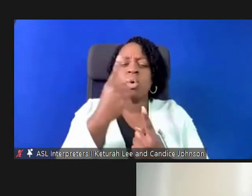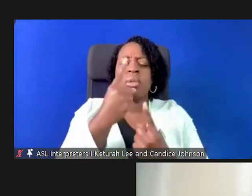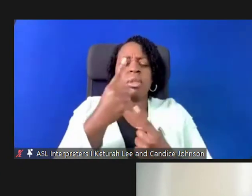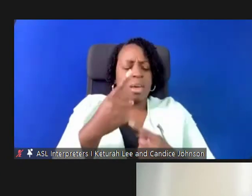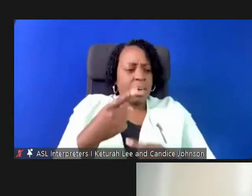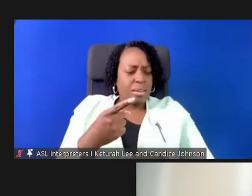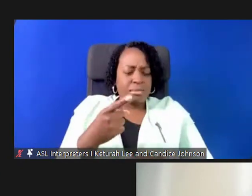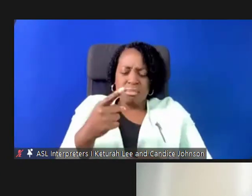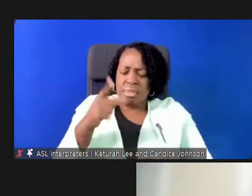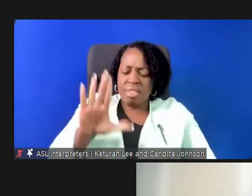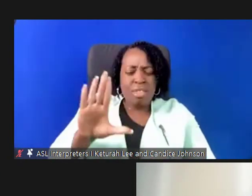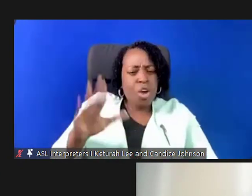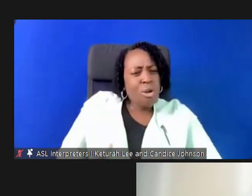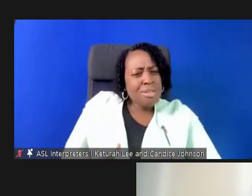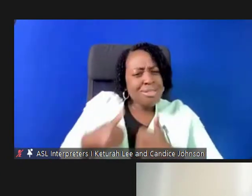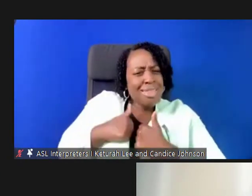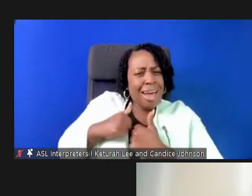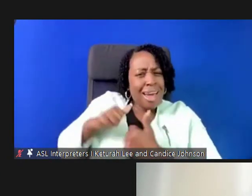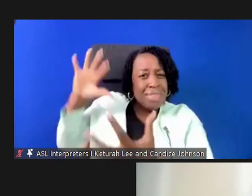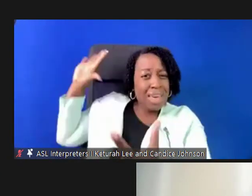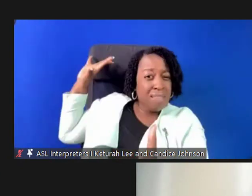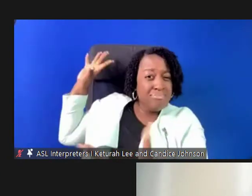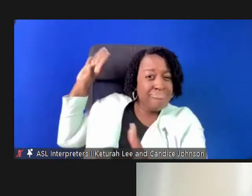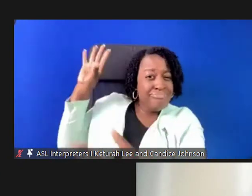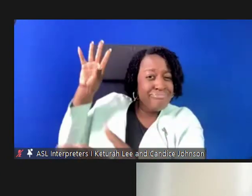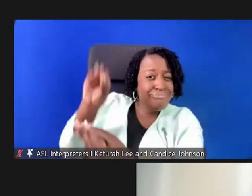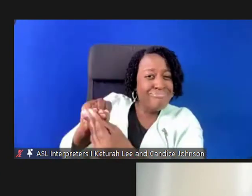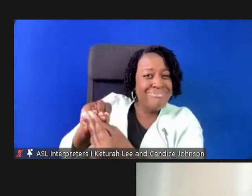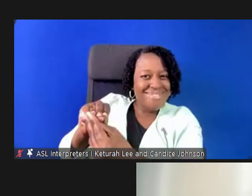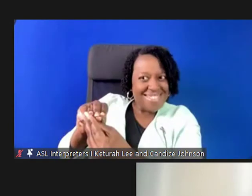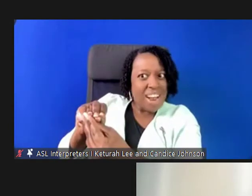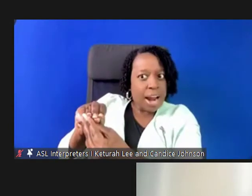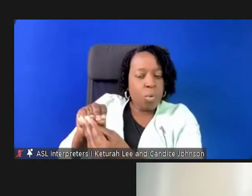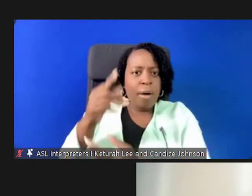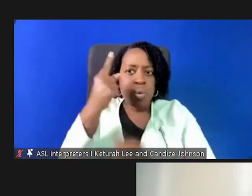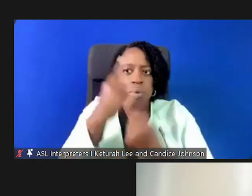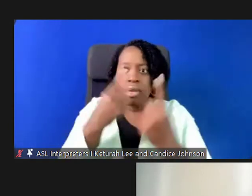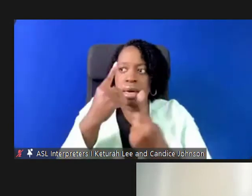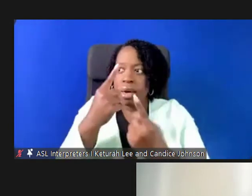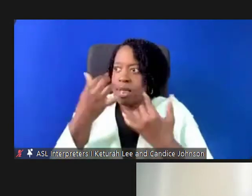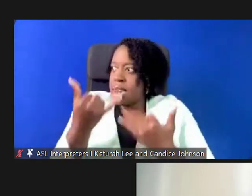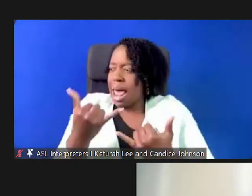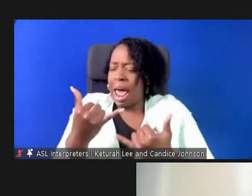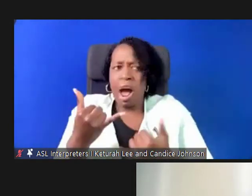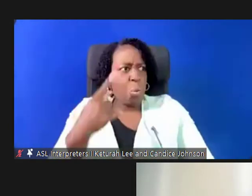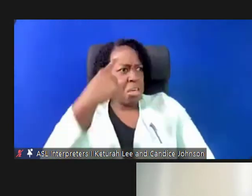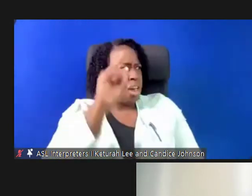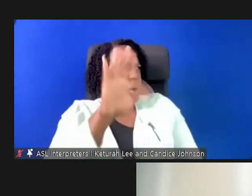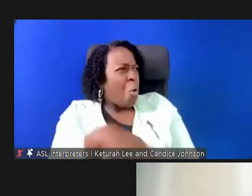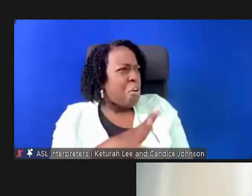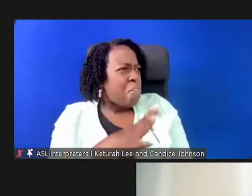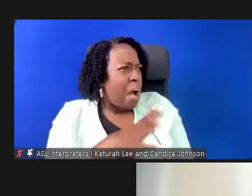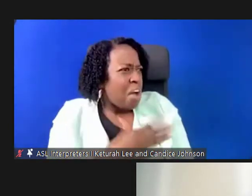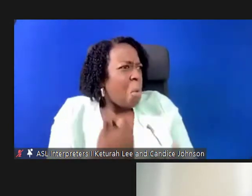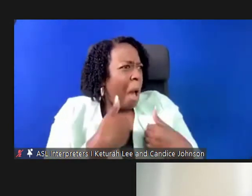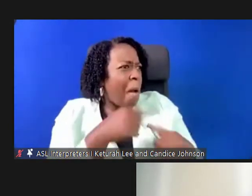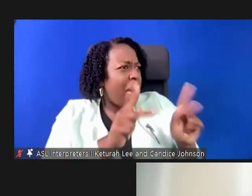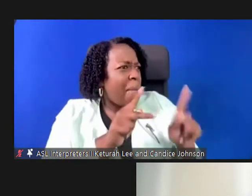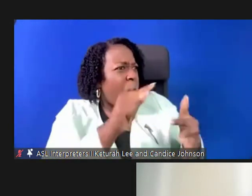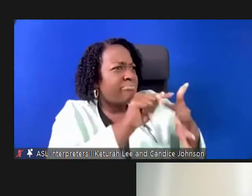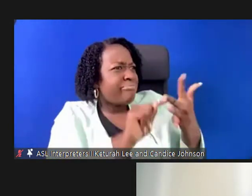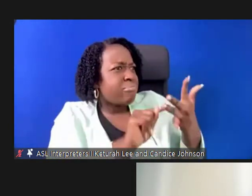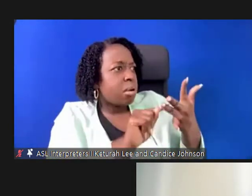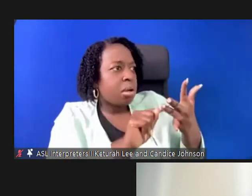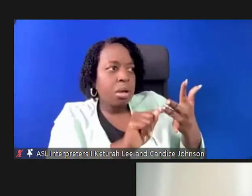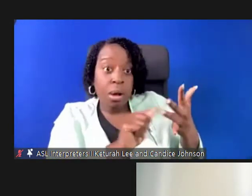lifetime that may have been tamped down because of a focus on really shifting into the patient role and all